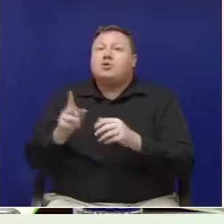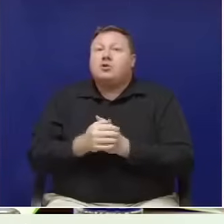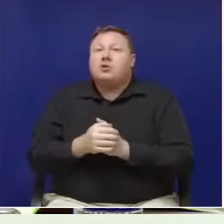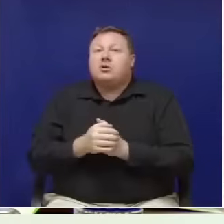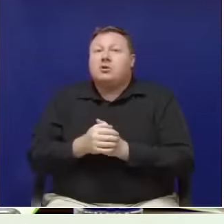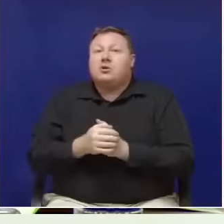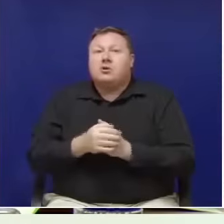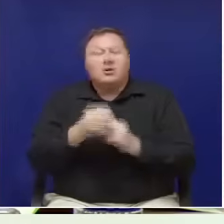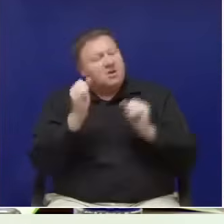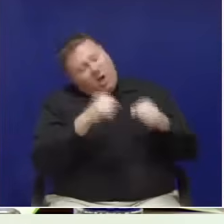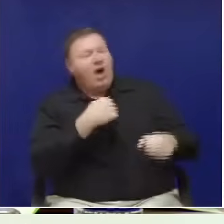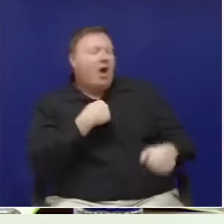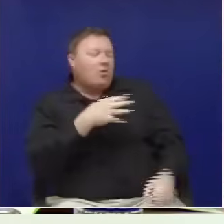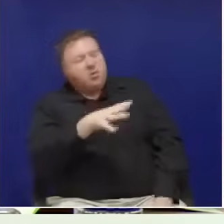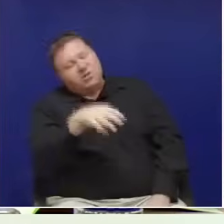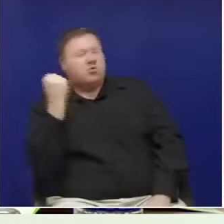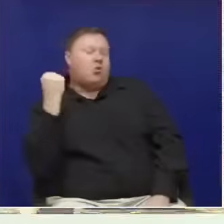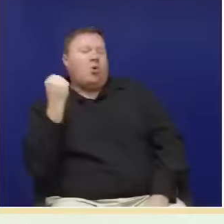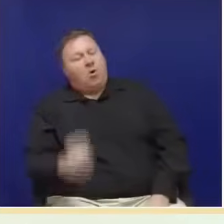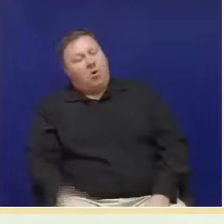I withdraw. Thank you.